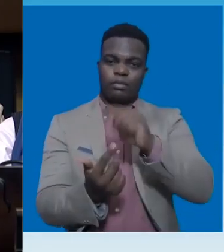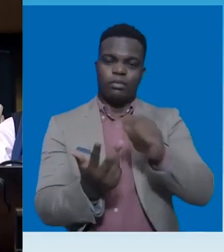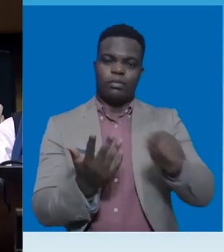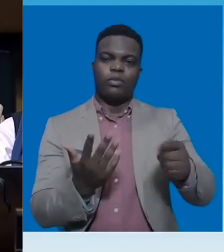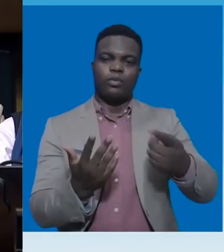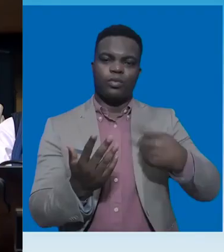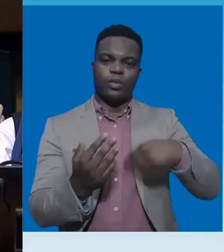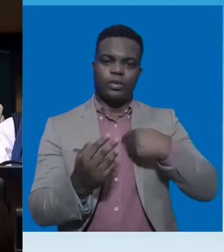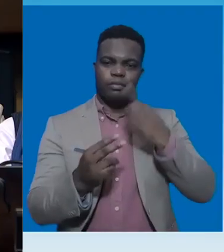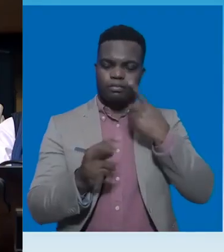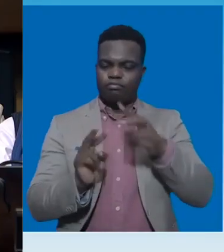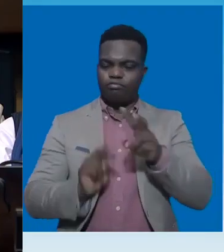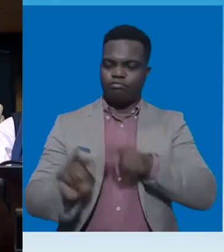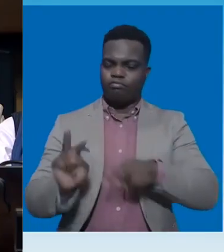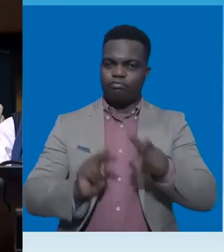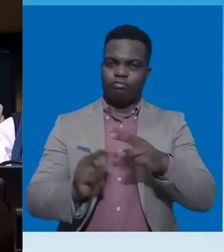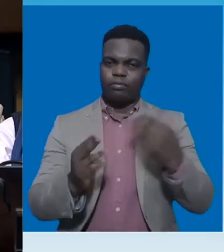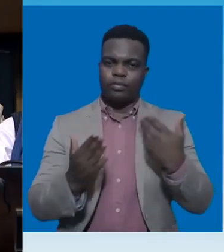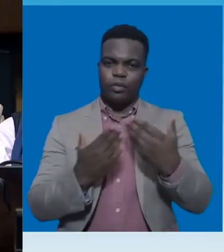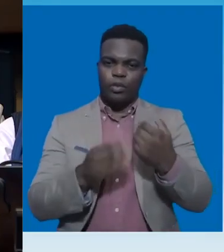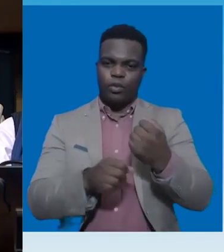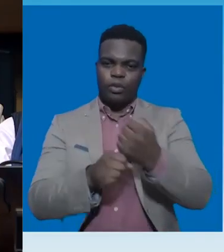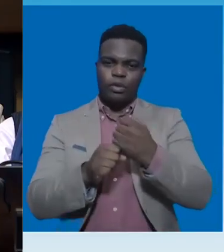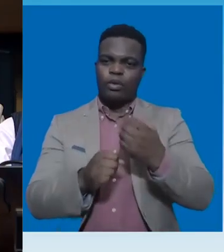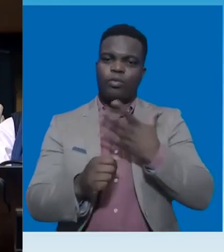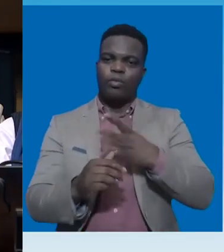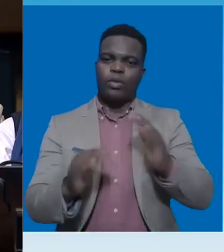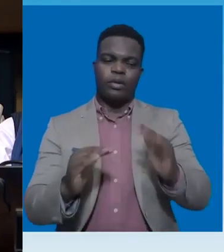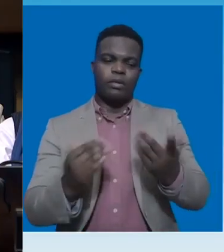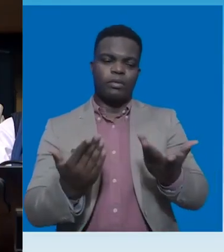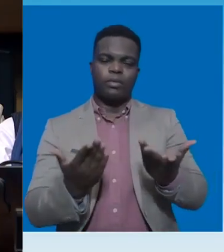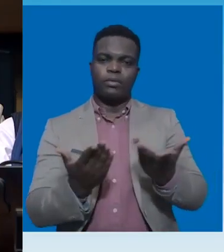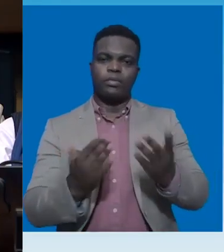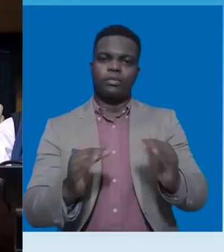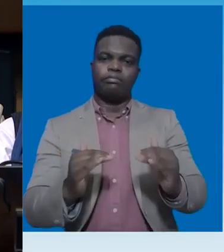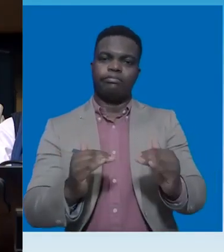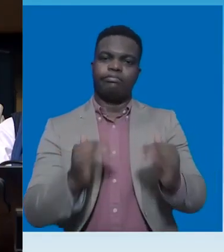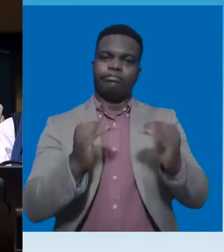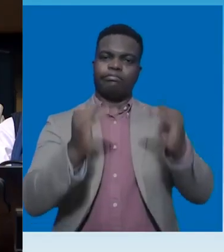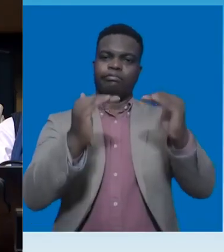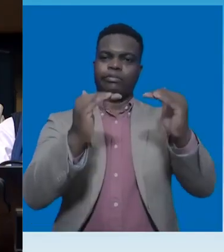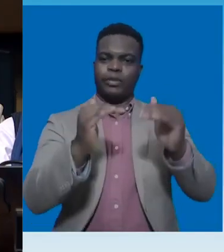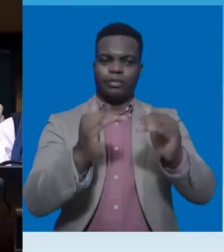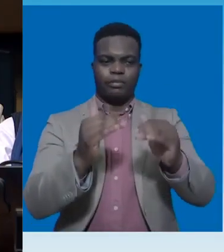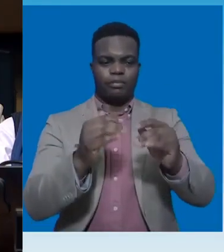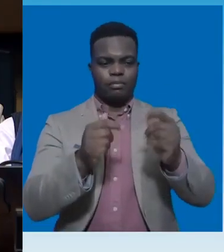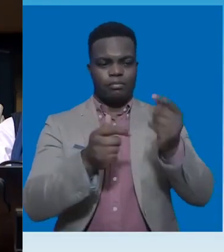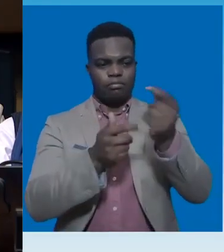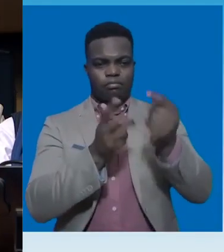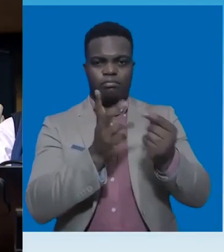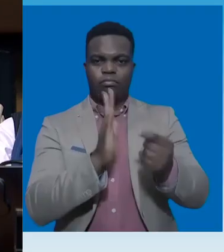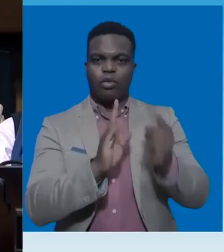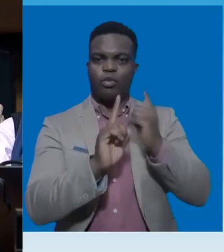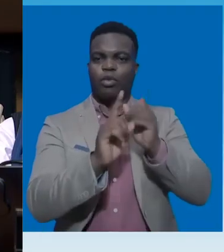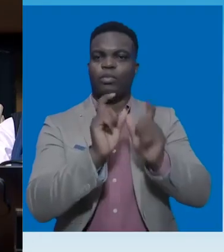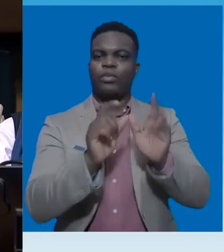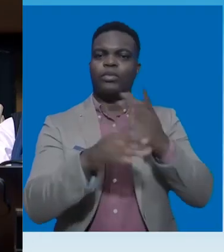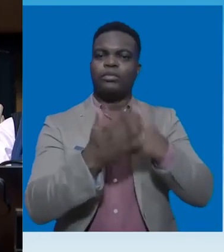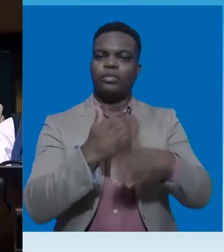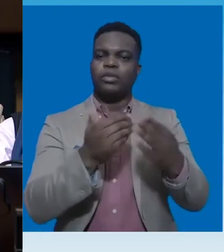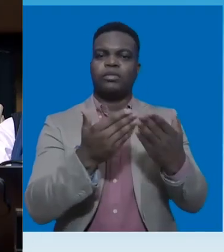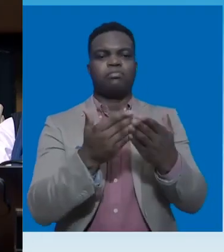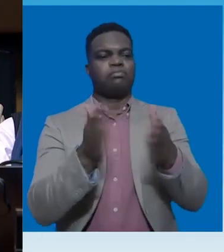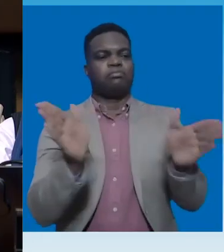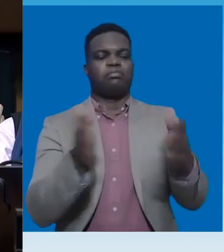that matter directly to the everyday experience of personnel. This includes strengthening